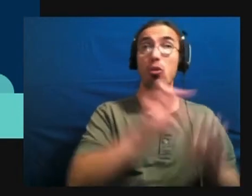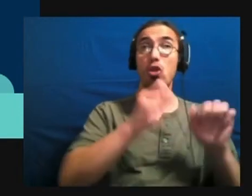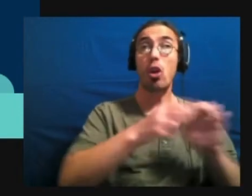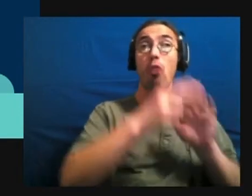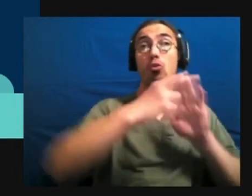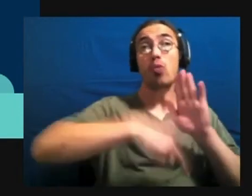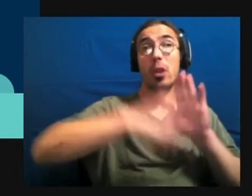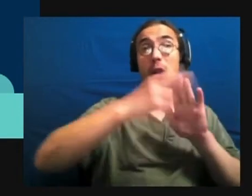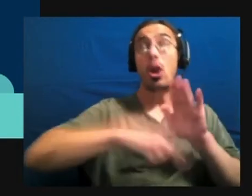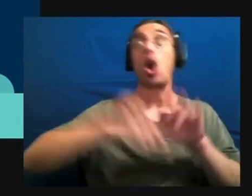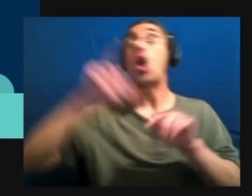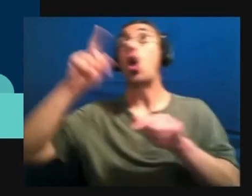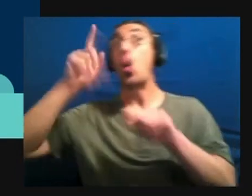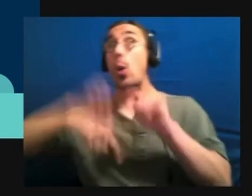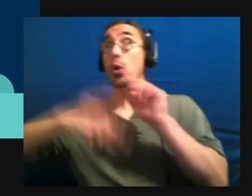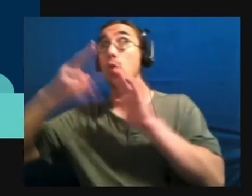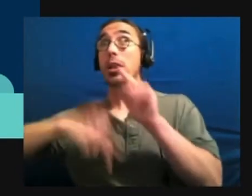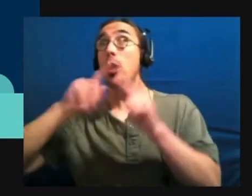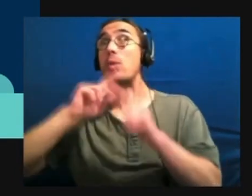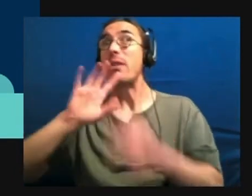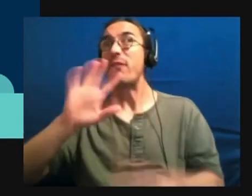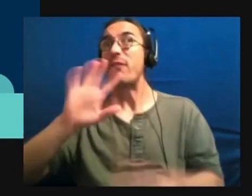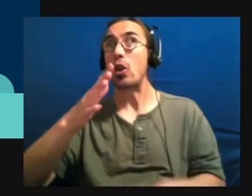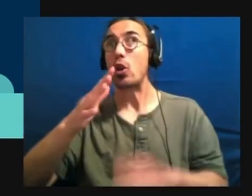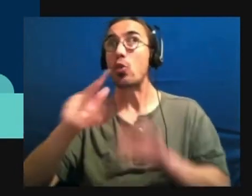grade. So